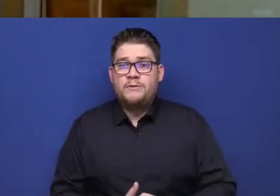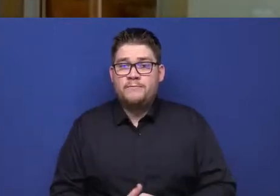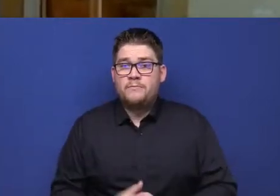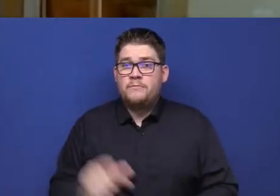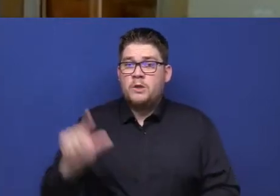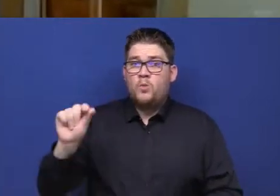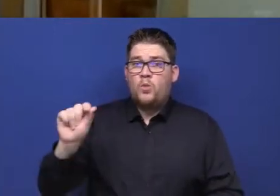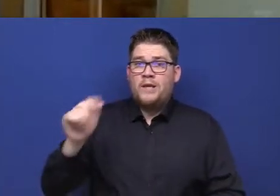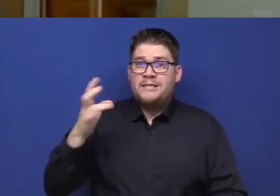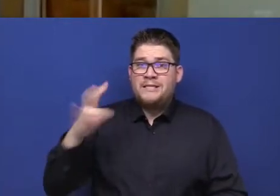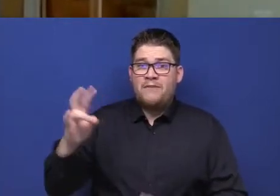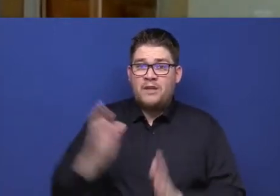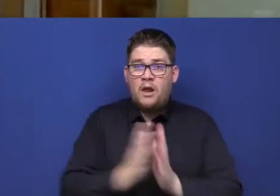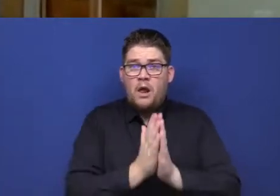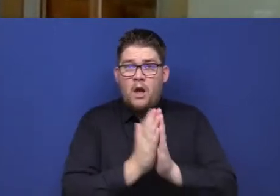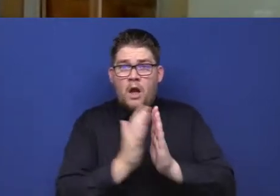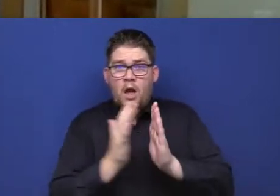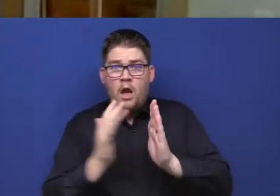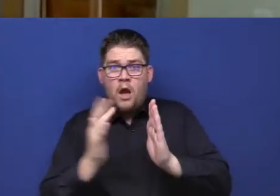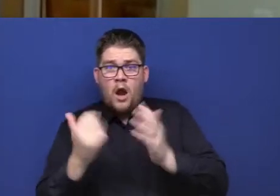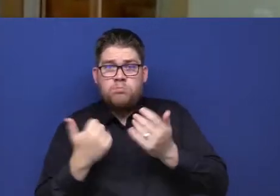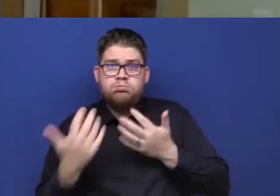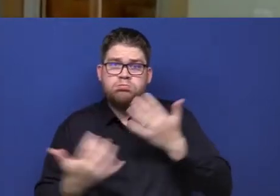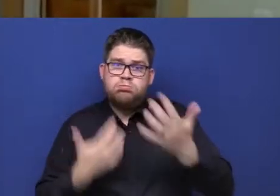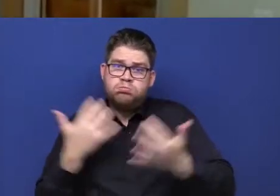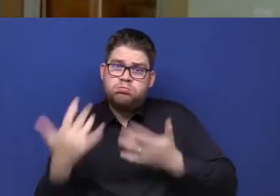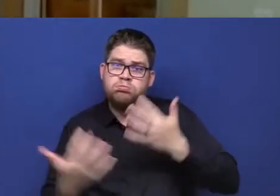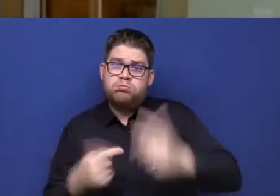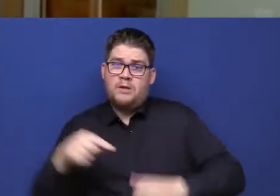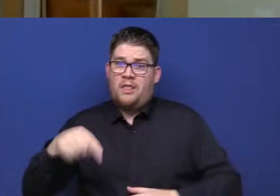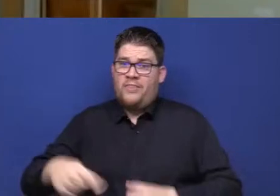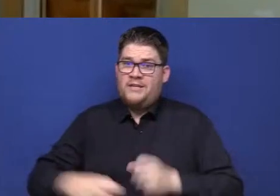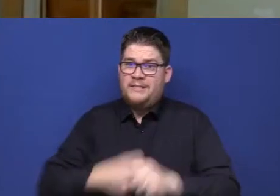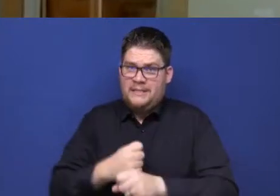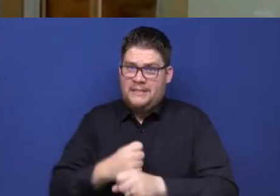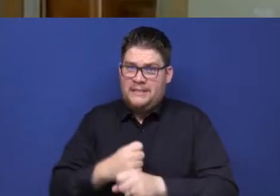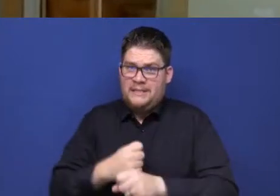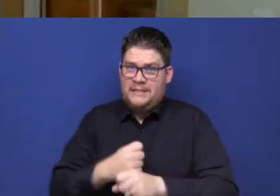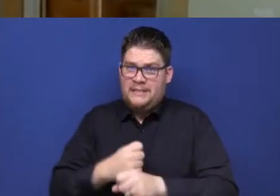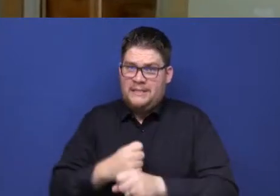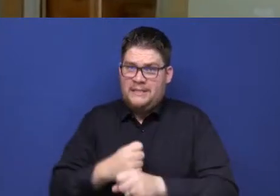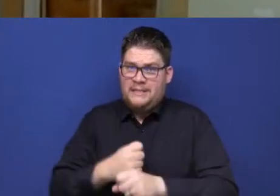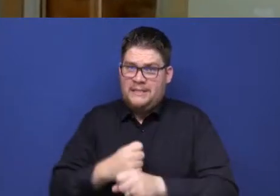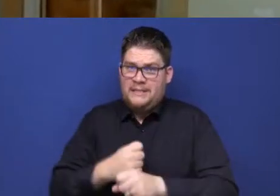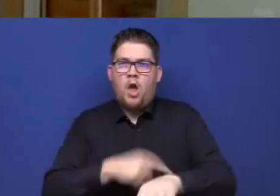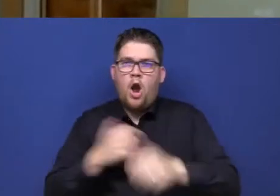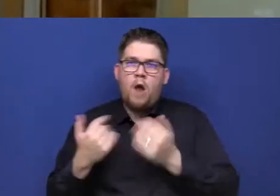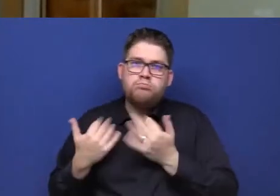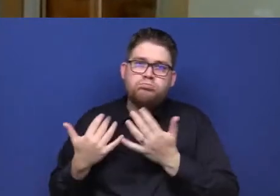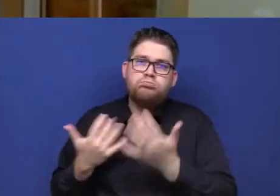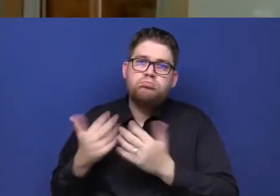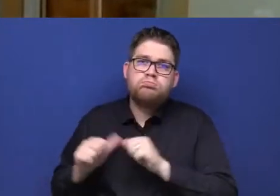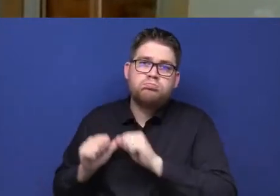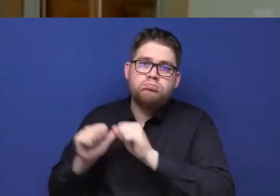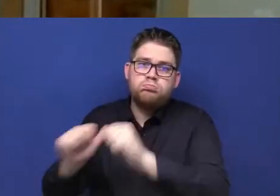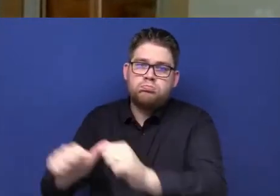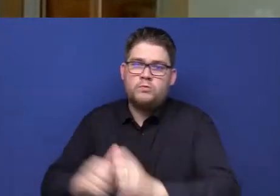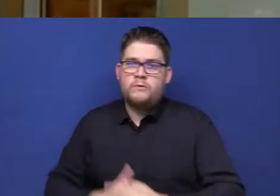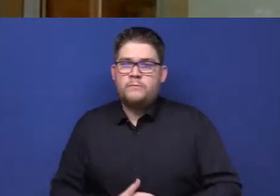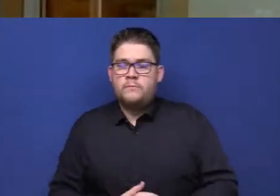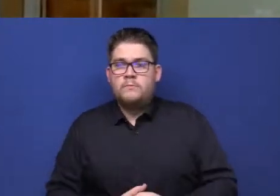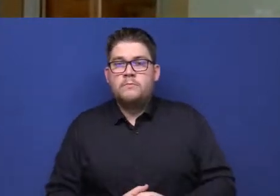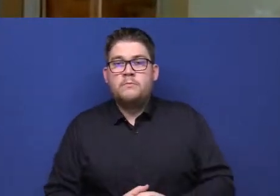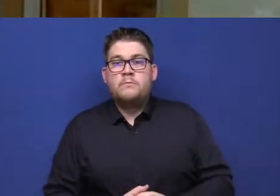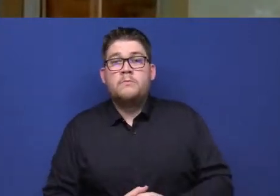to help mitigate some of the fatigue measures with our staff and paying attention to that. And, you know, if people need more time off, we're trying to provide